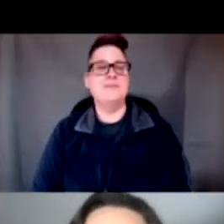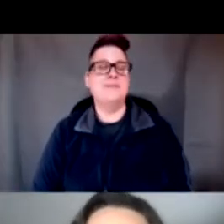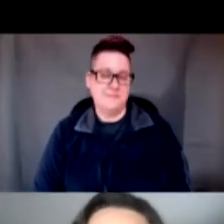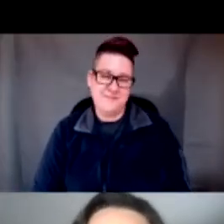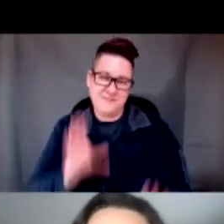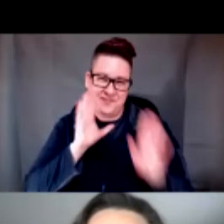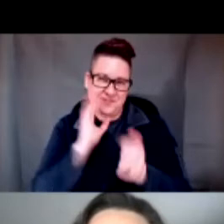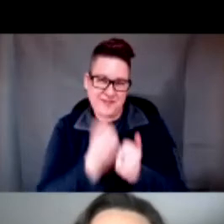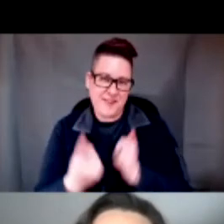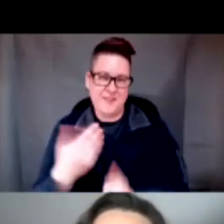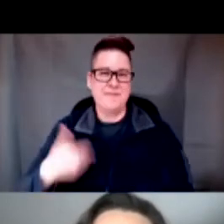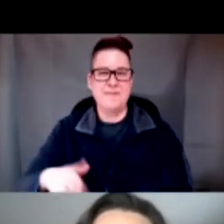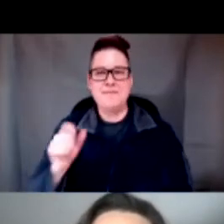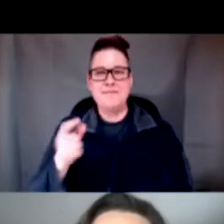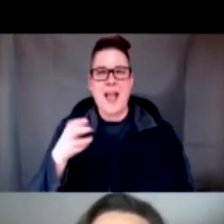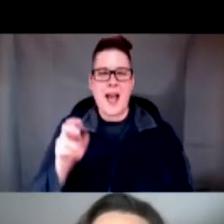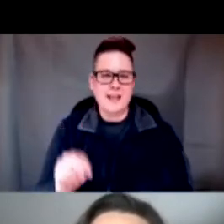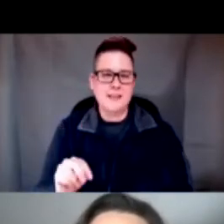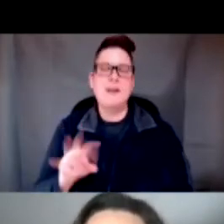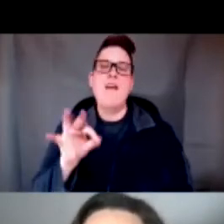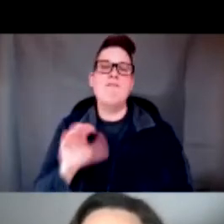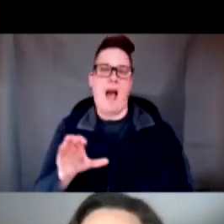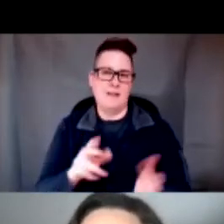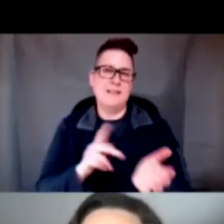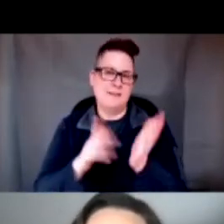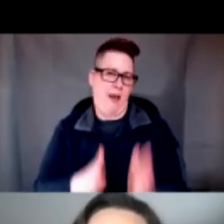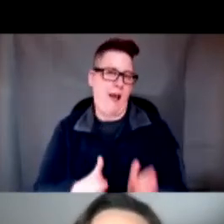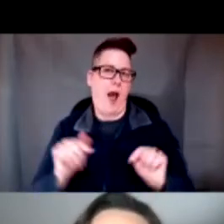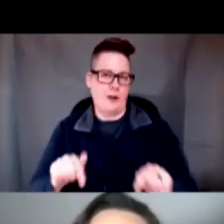Hi, everybody. I'm Aspen Ainsworth. I'm a faculty psychiatrist in our department.